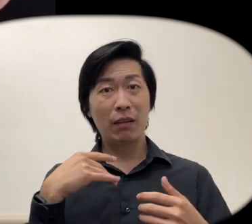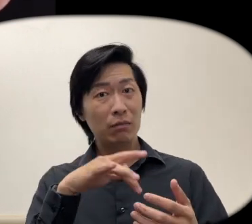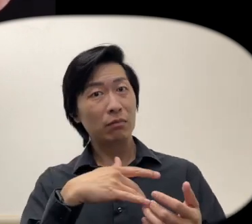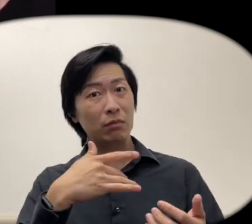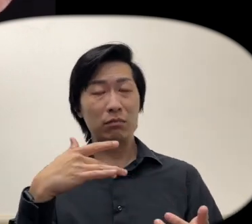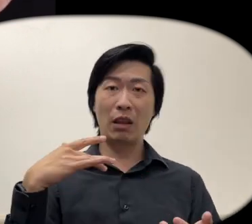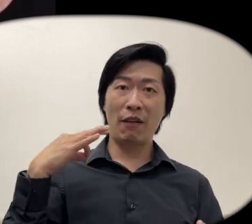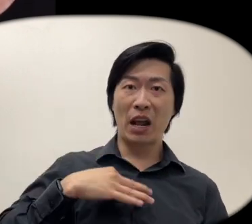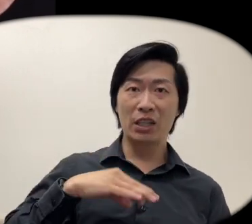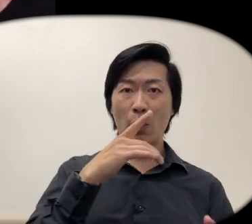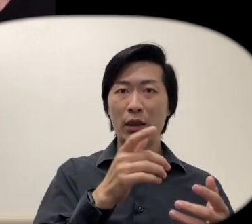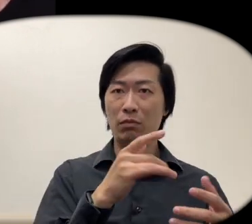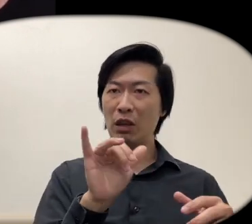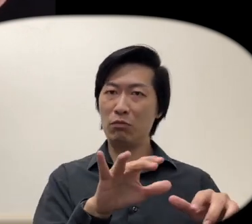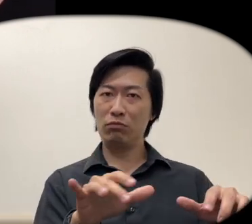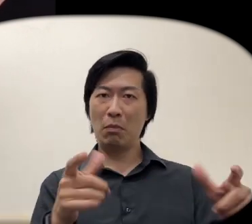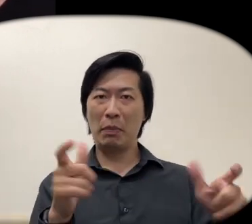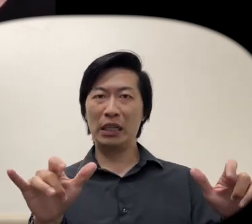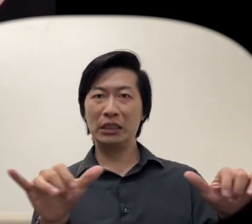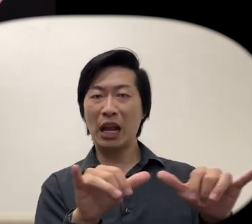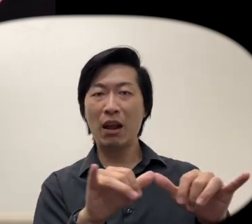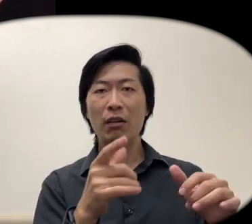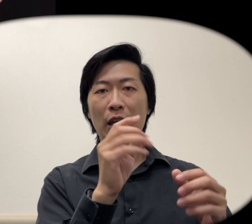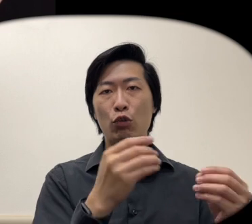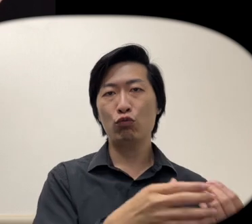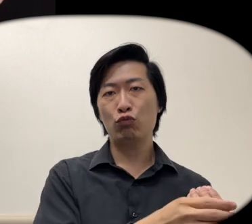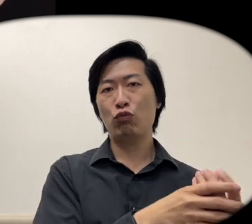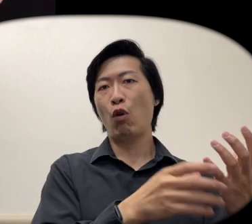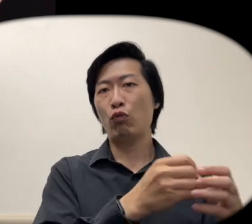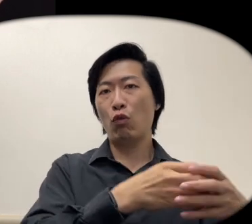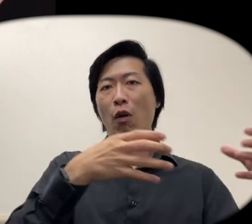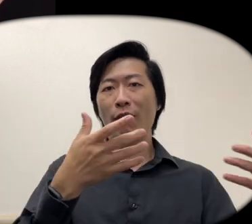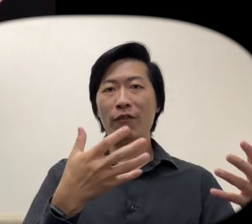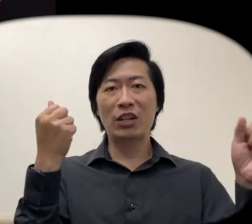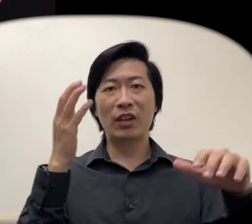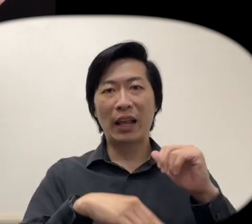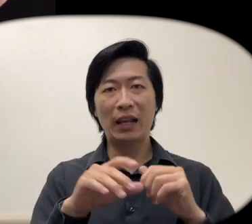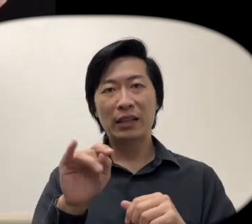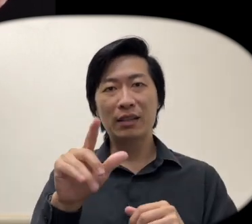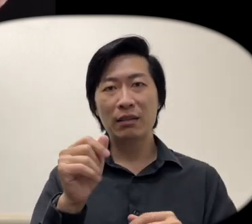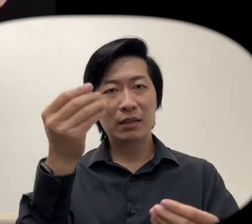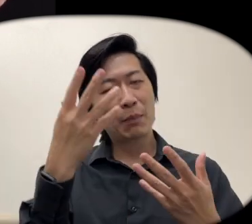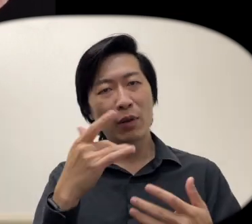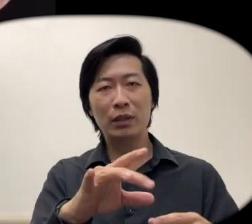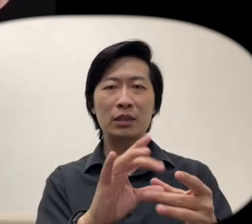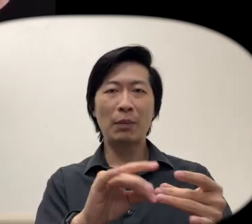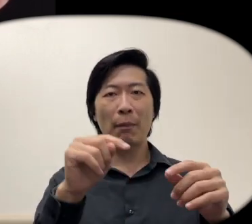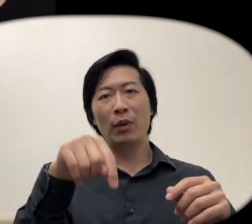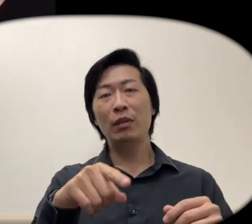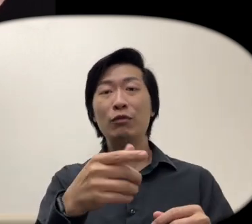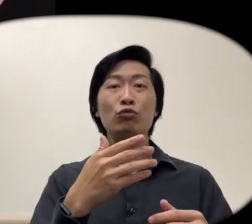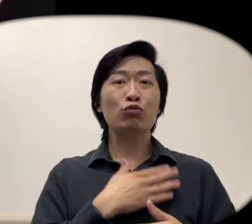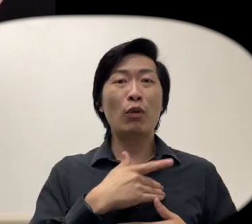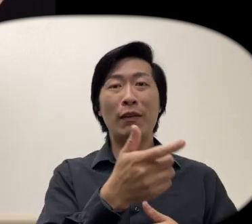be able to grow faster than, say, a Tesla? And do you think this is a realistic target? Let me know in the comment section below. If you enjoyed this content, subscribe. I